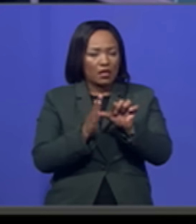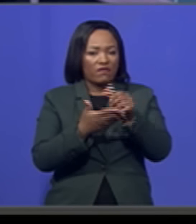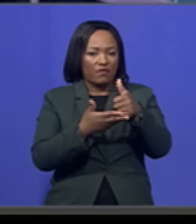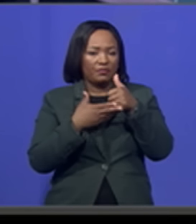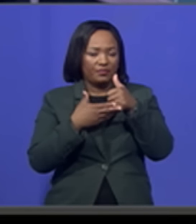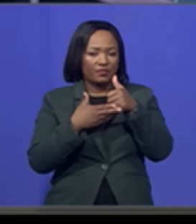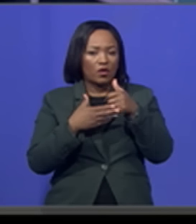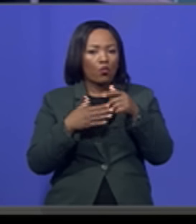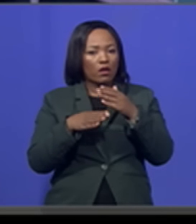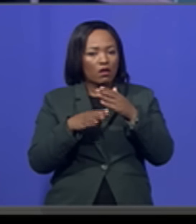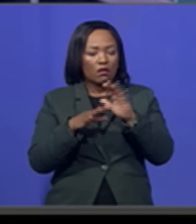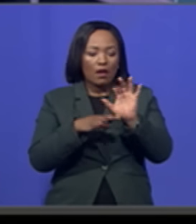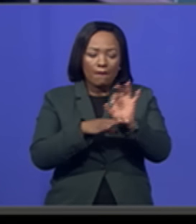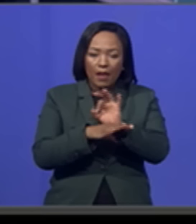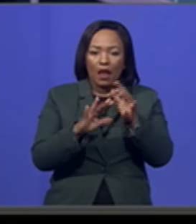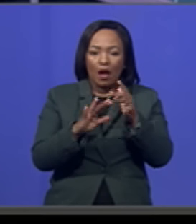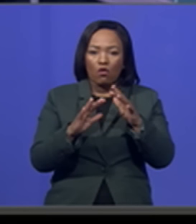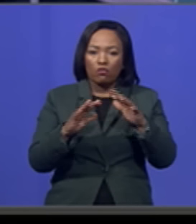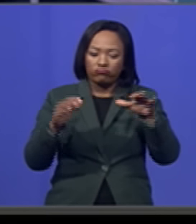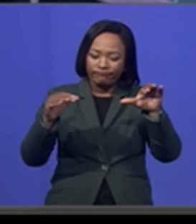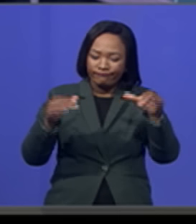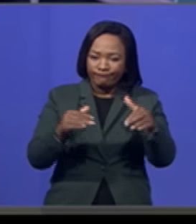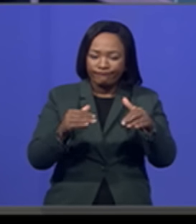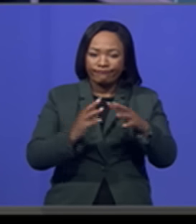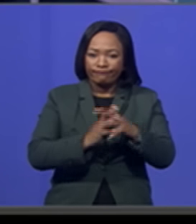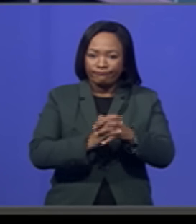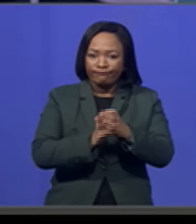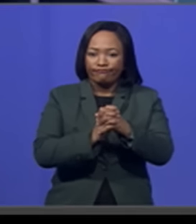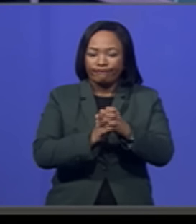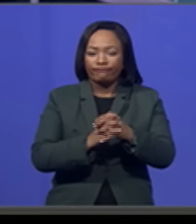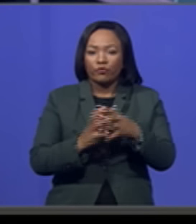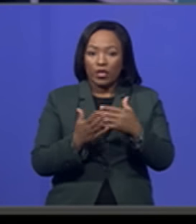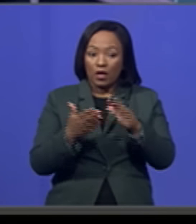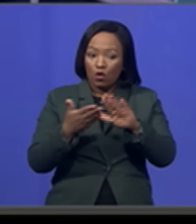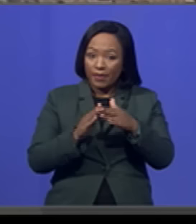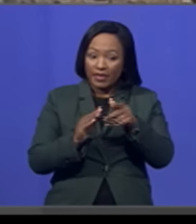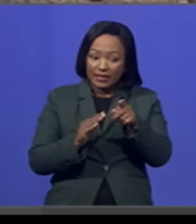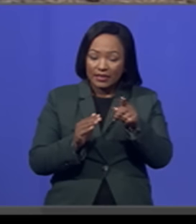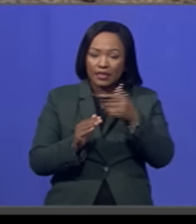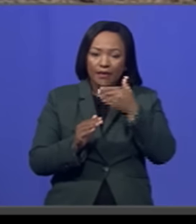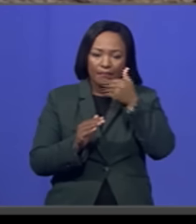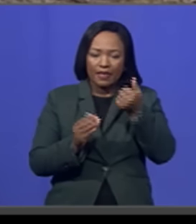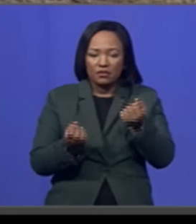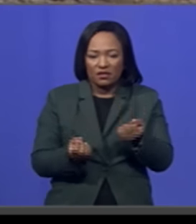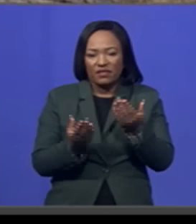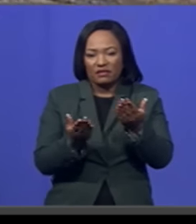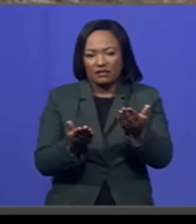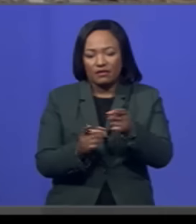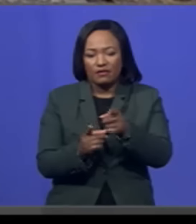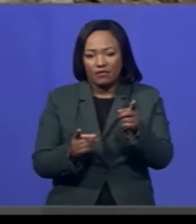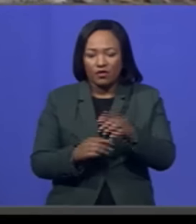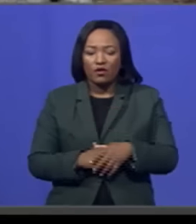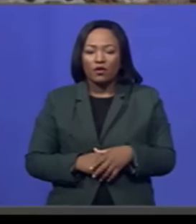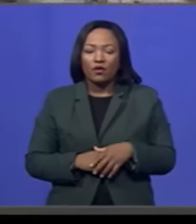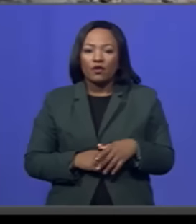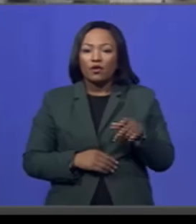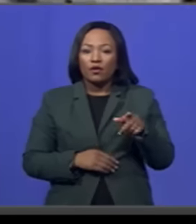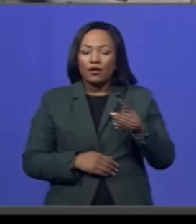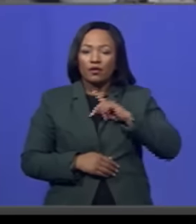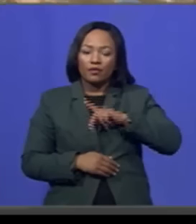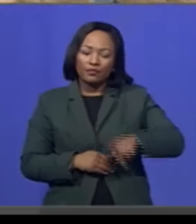collective, making sure that we render the best services to our communities. Tonakgolo ya province Ngaka Zamani Sol o